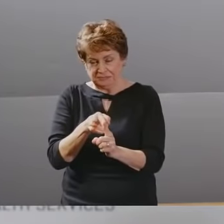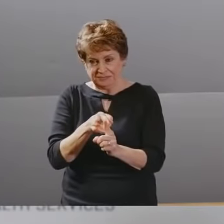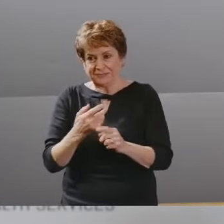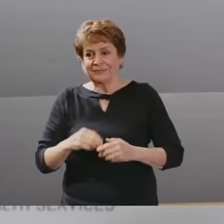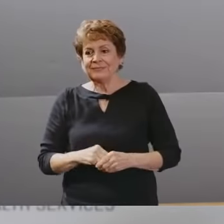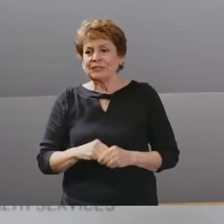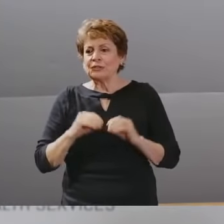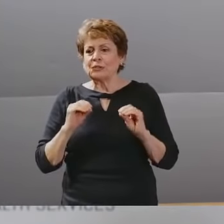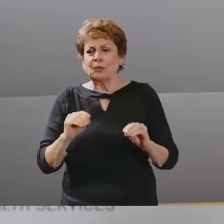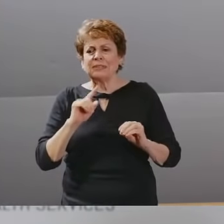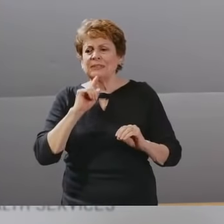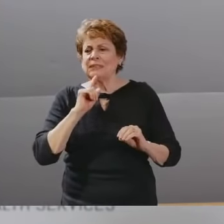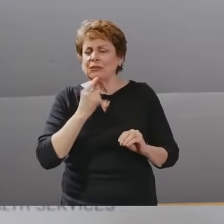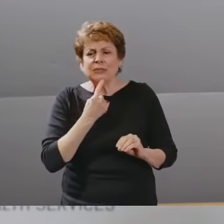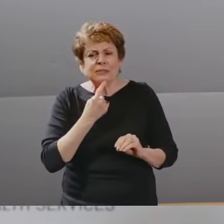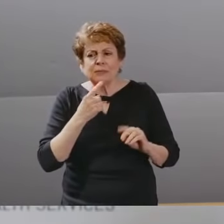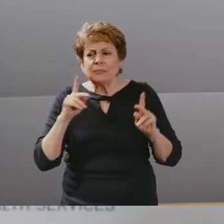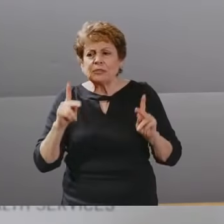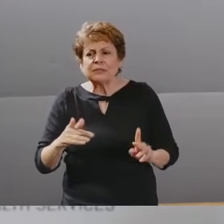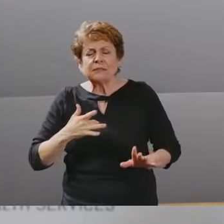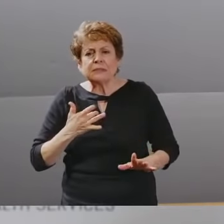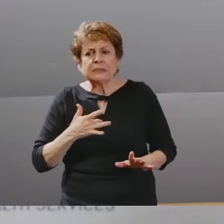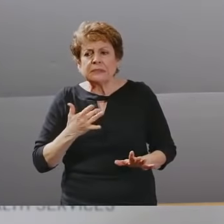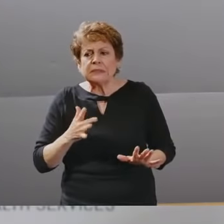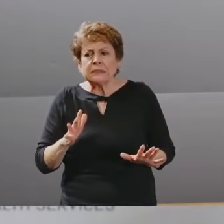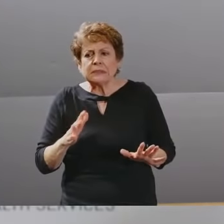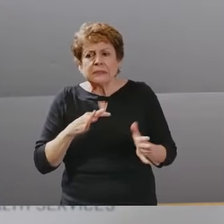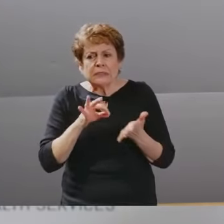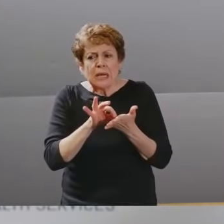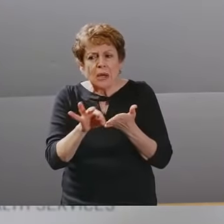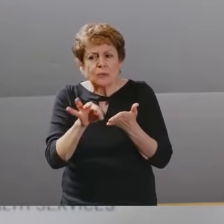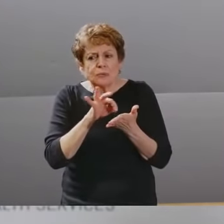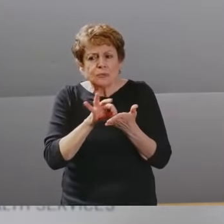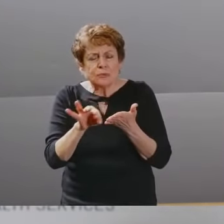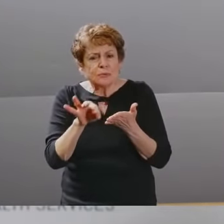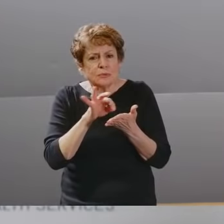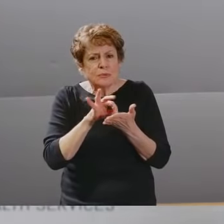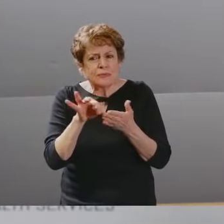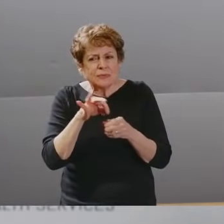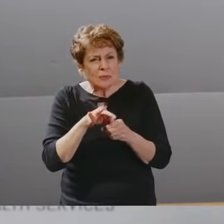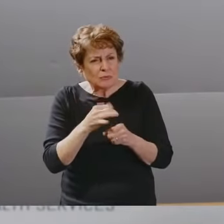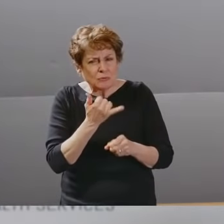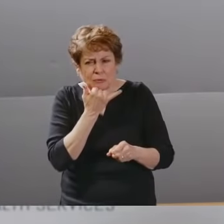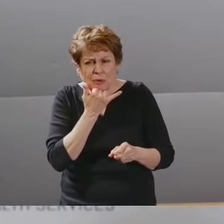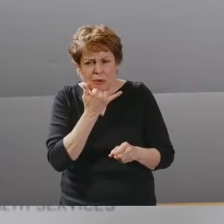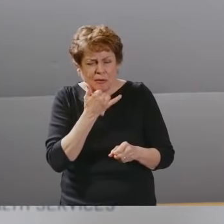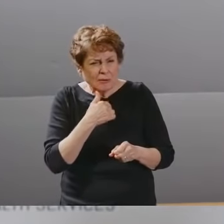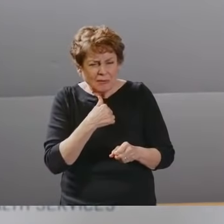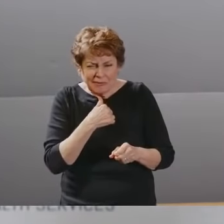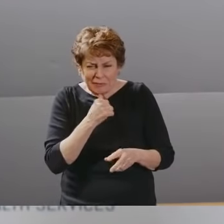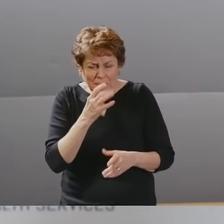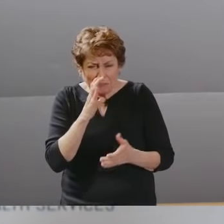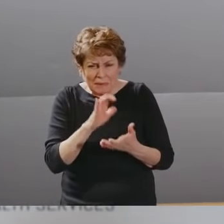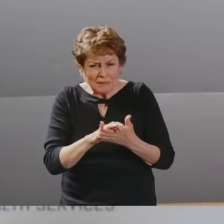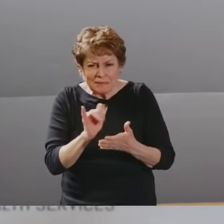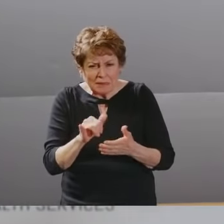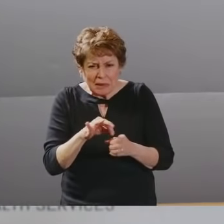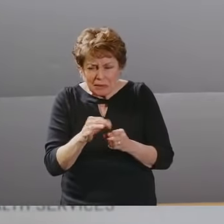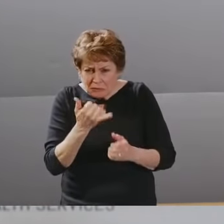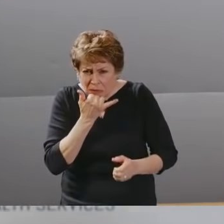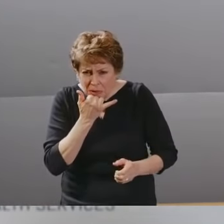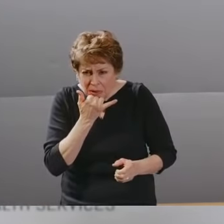any miscounting of votes in Arizona. There are county supervisors who are refusing to vote for the canvass